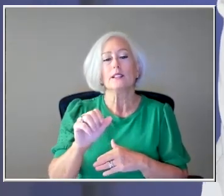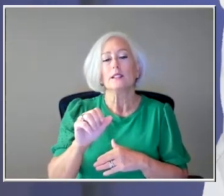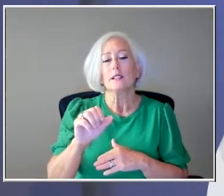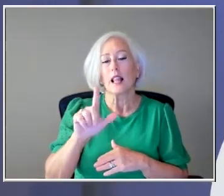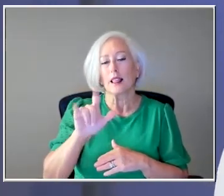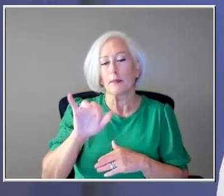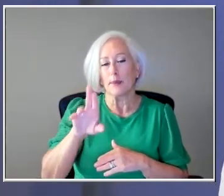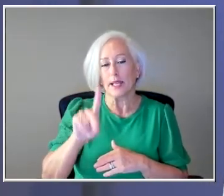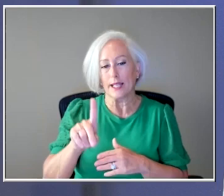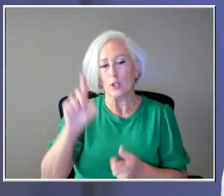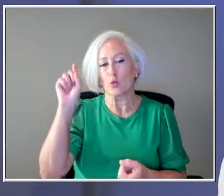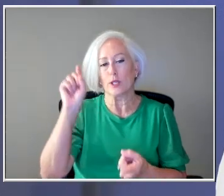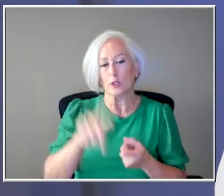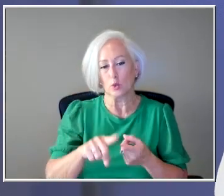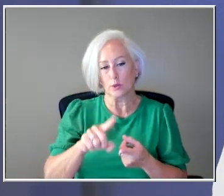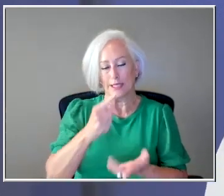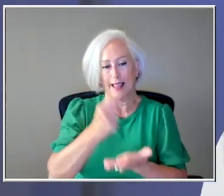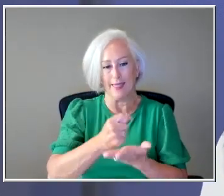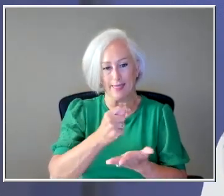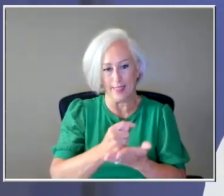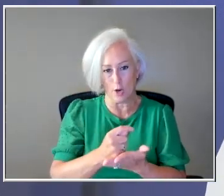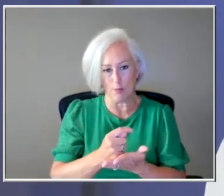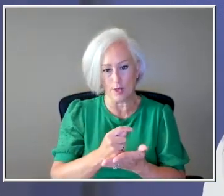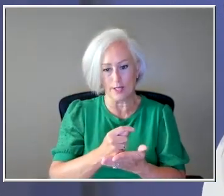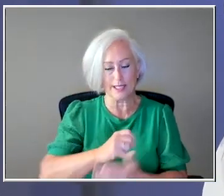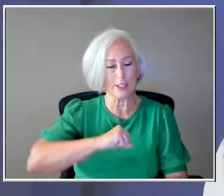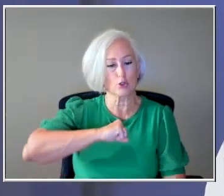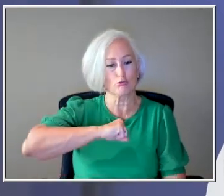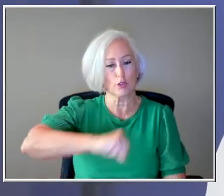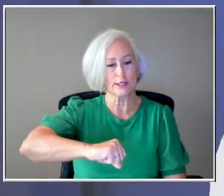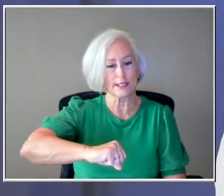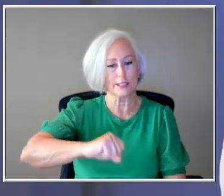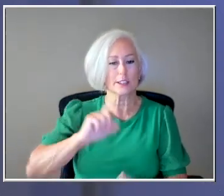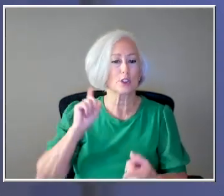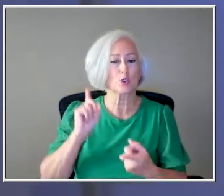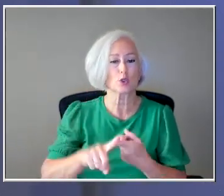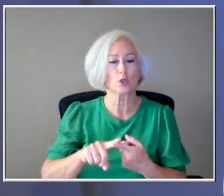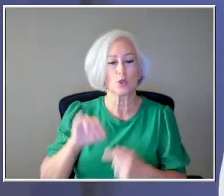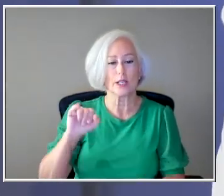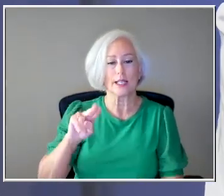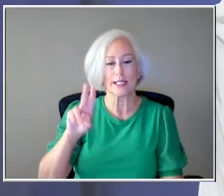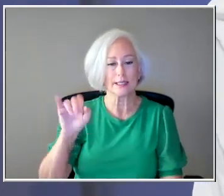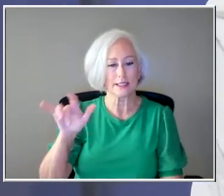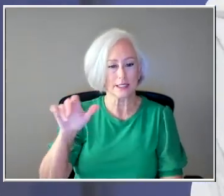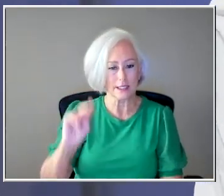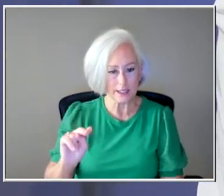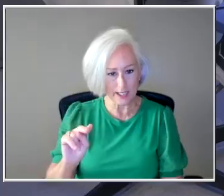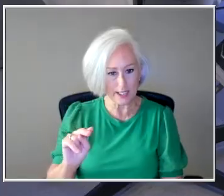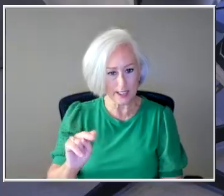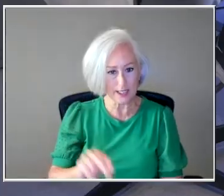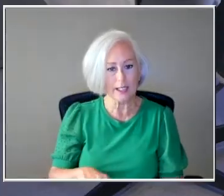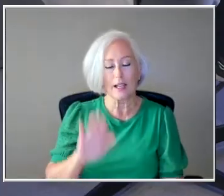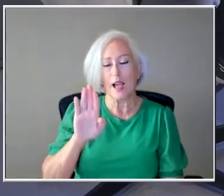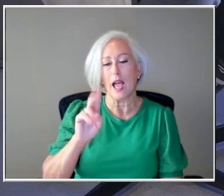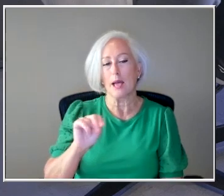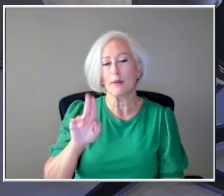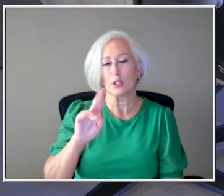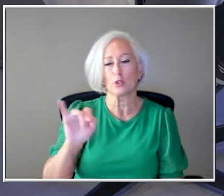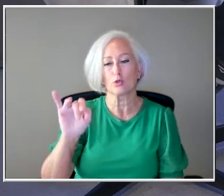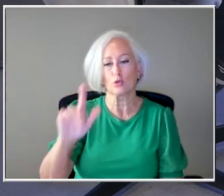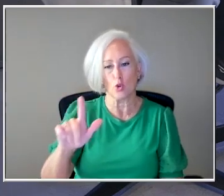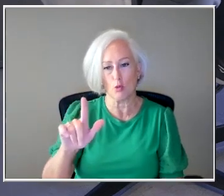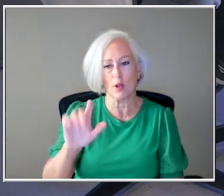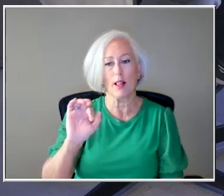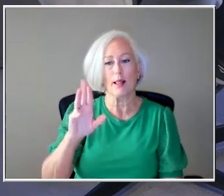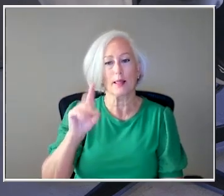is insulin resistance or type 2 diabetes and abnormal lipid profiles. So what circumstance would